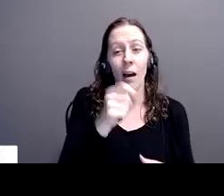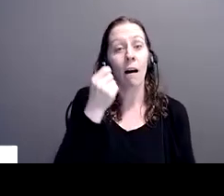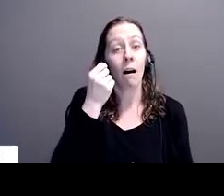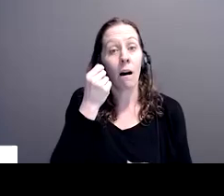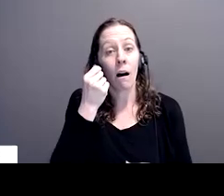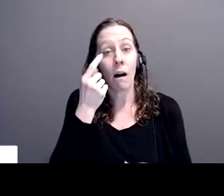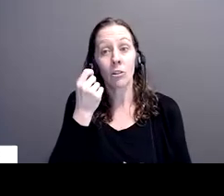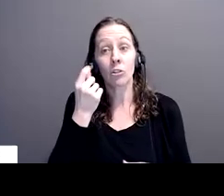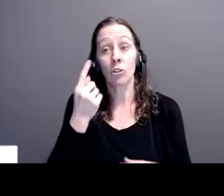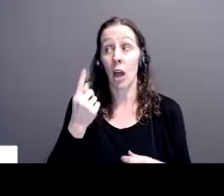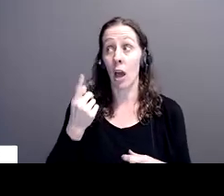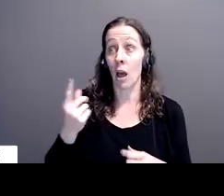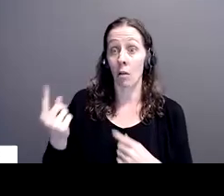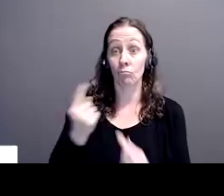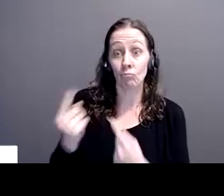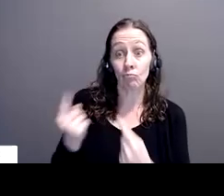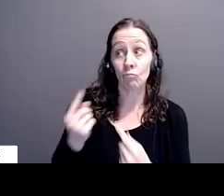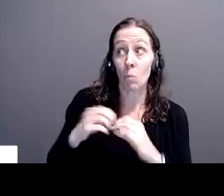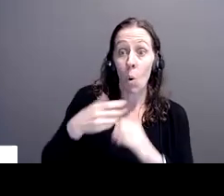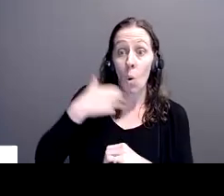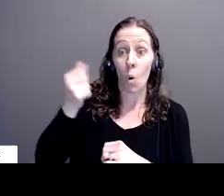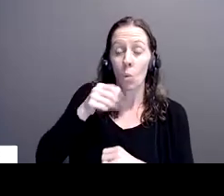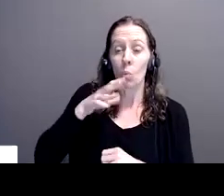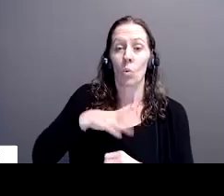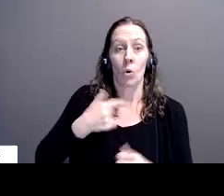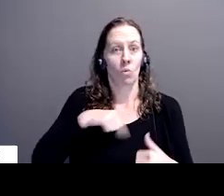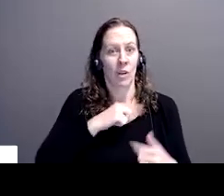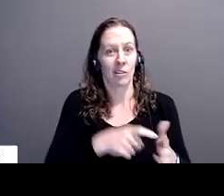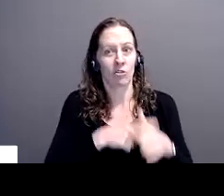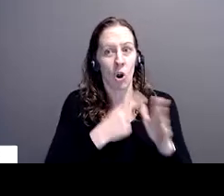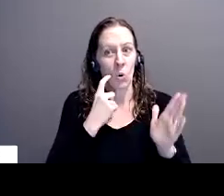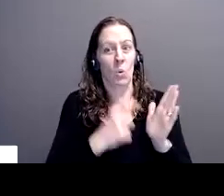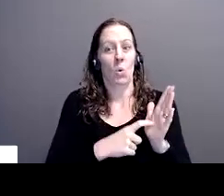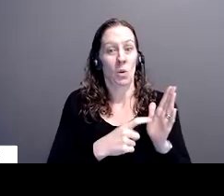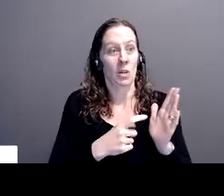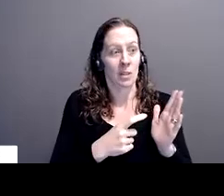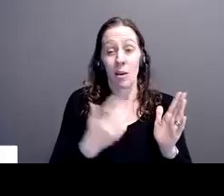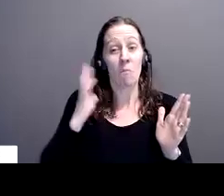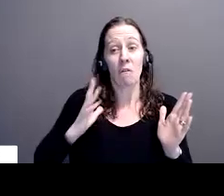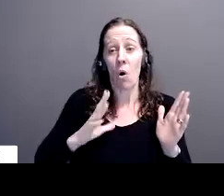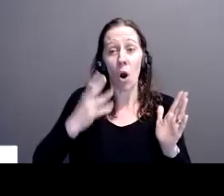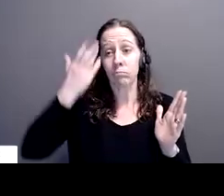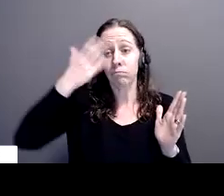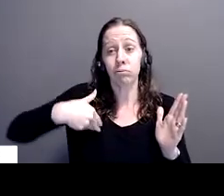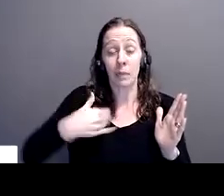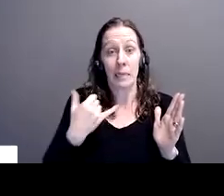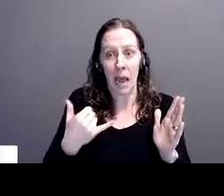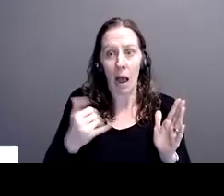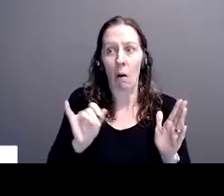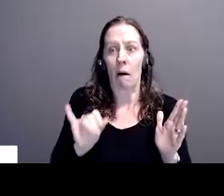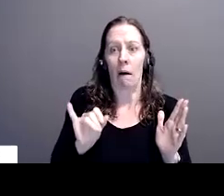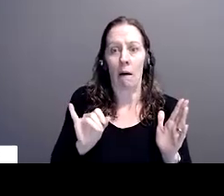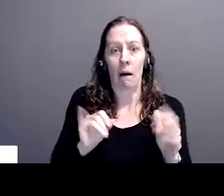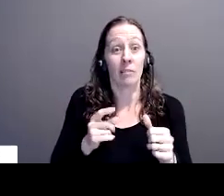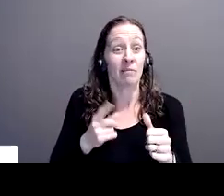as we've been serving more and more older women that we just didn't notice before. And so some of